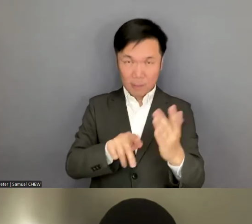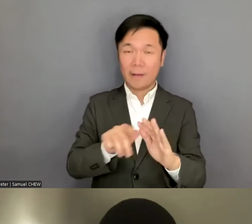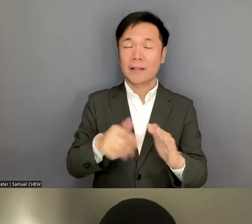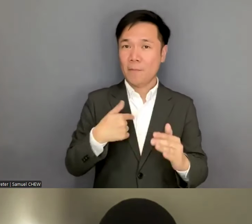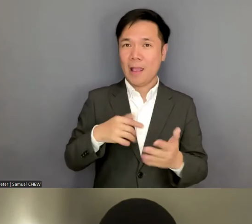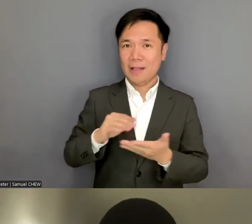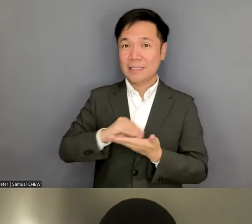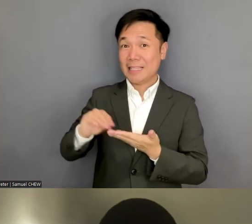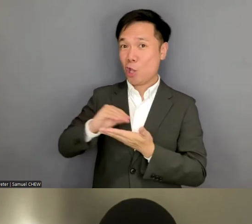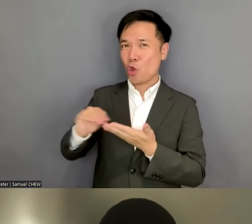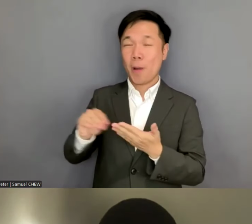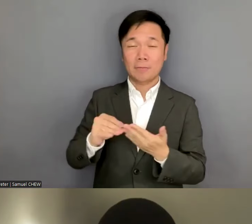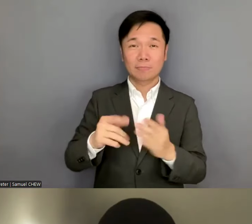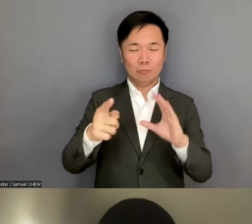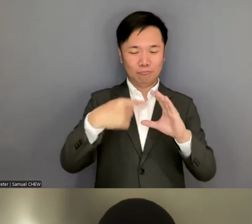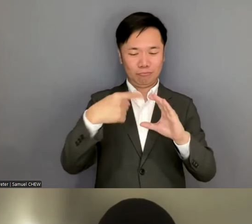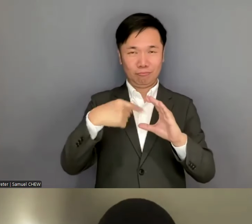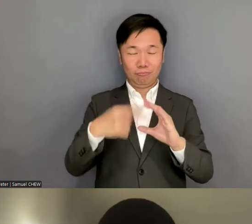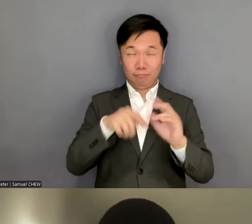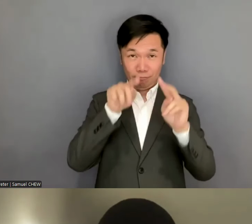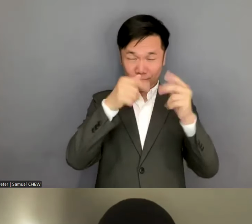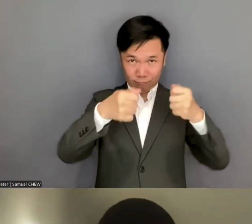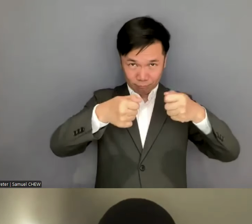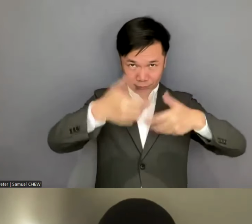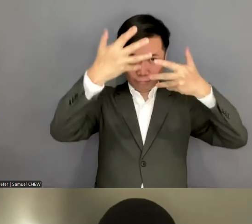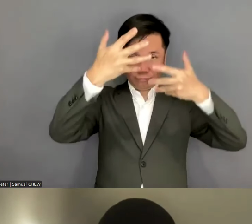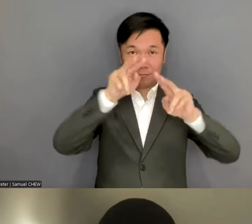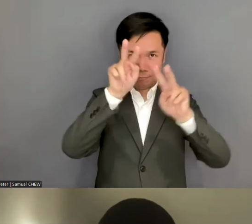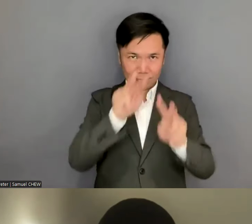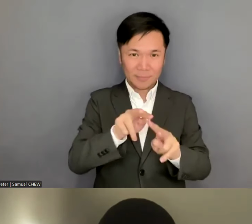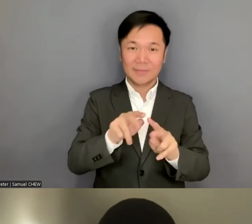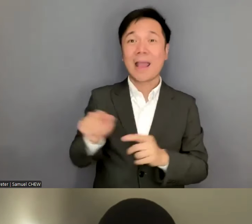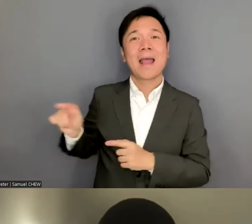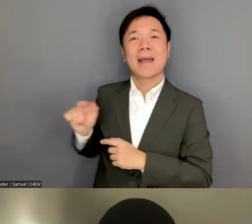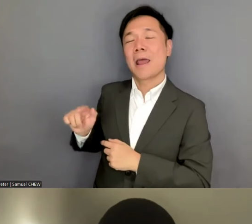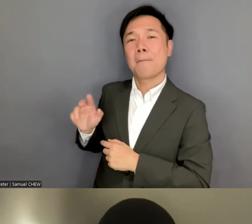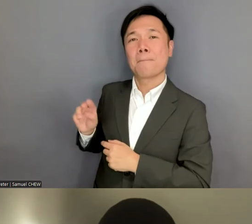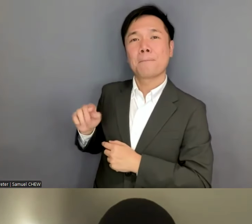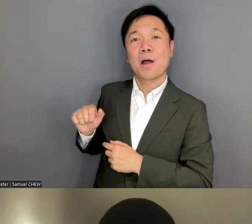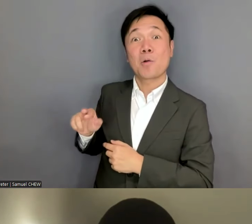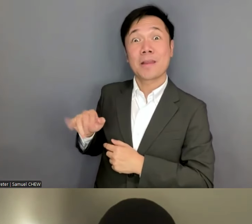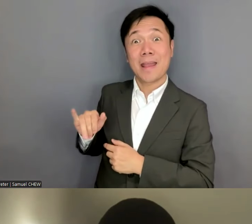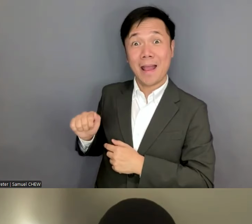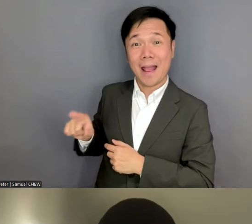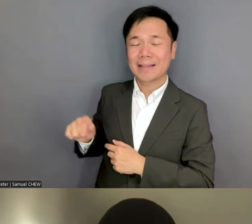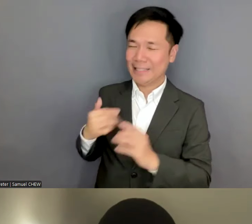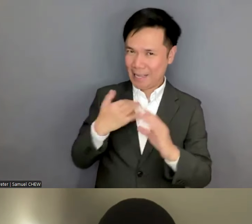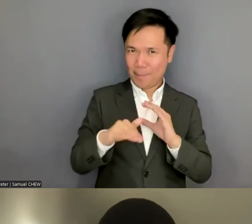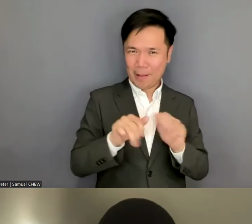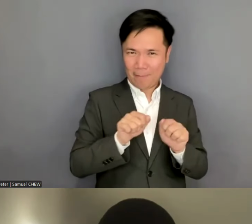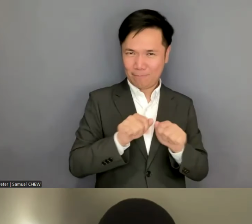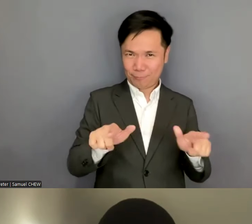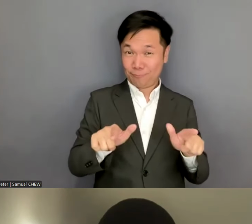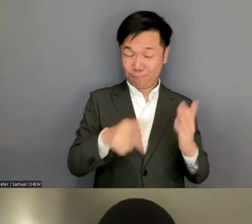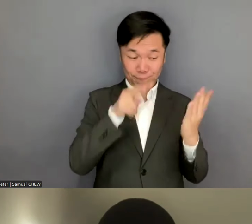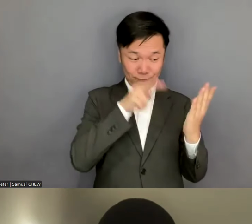secretariat. So thank you so much. And I posted Maria's email in the chat box as well. I'll do it again as